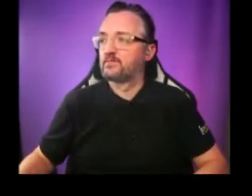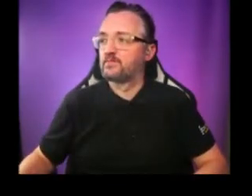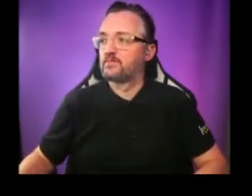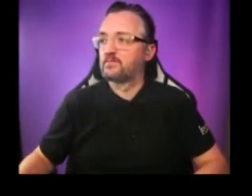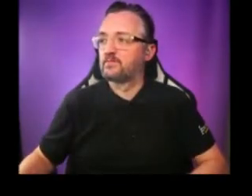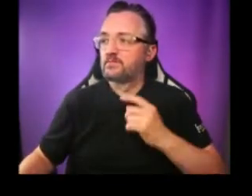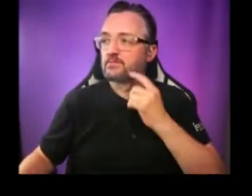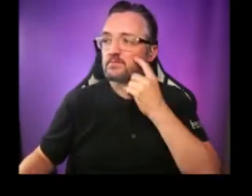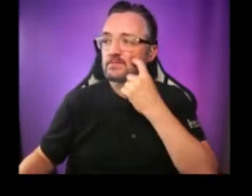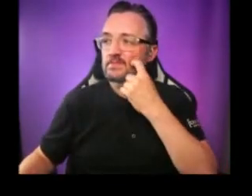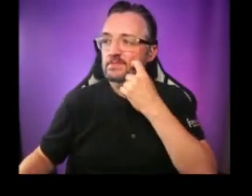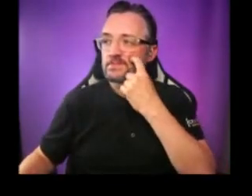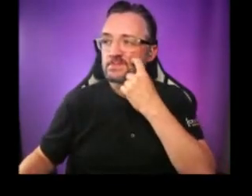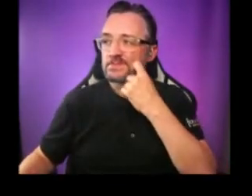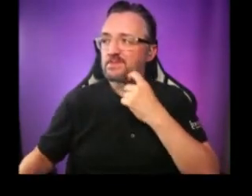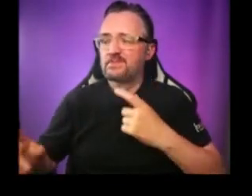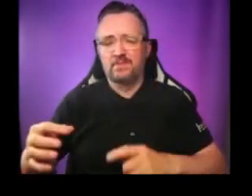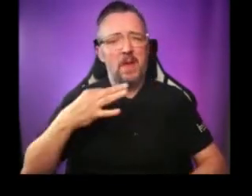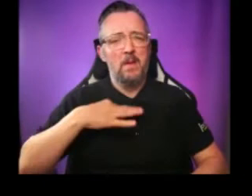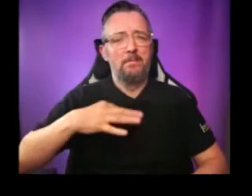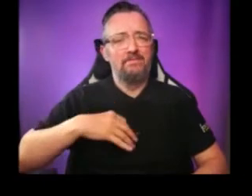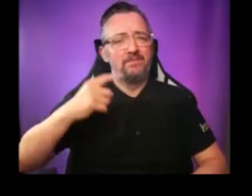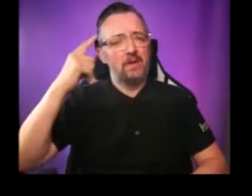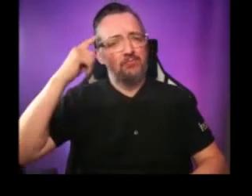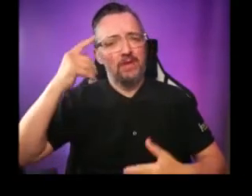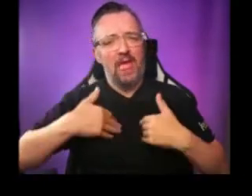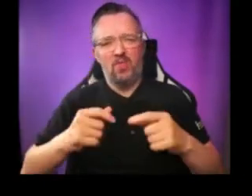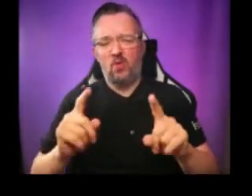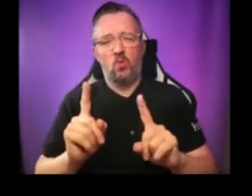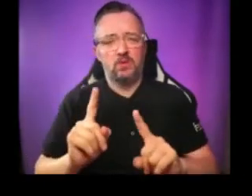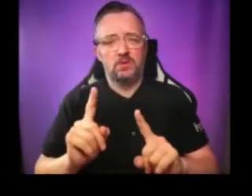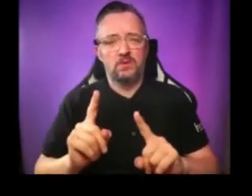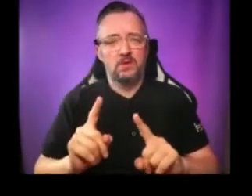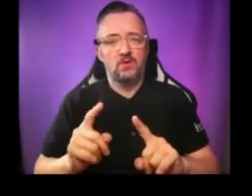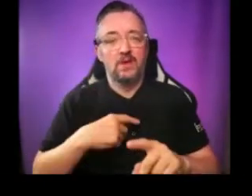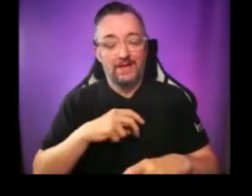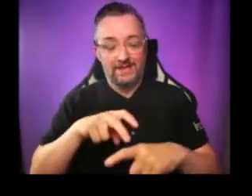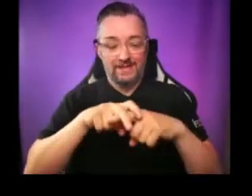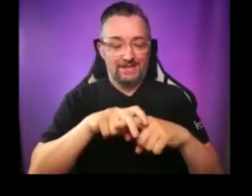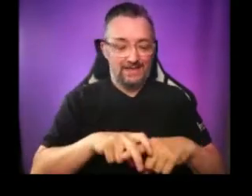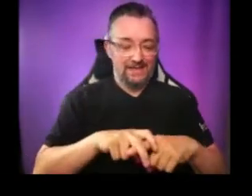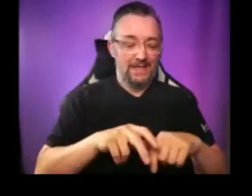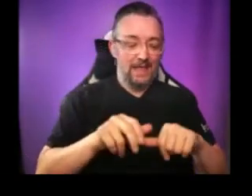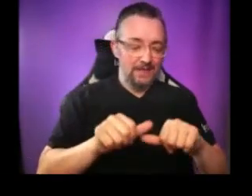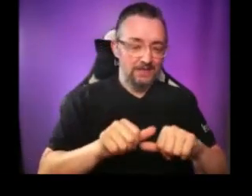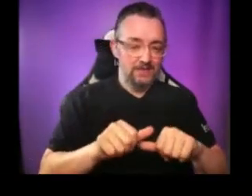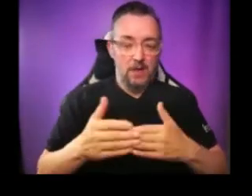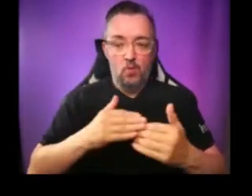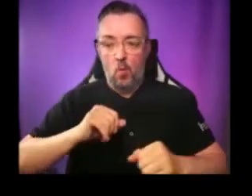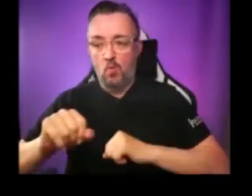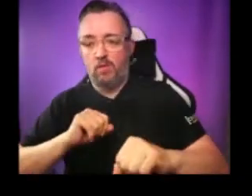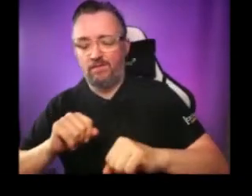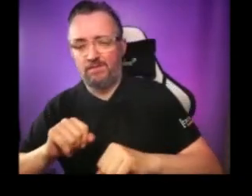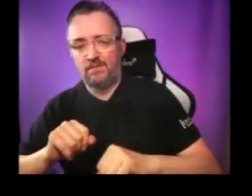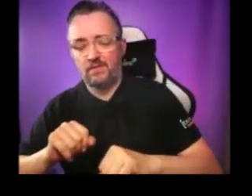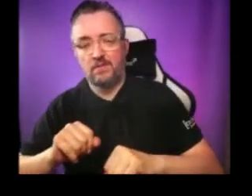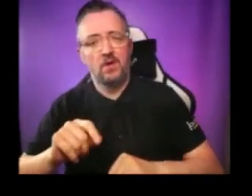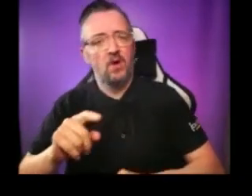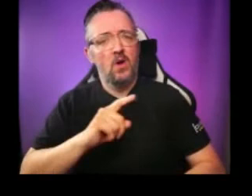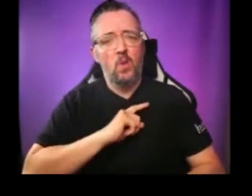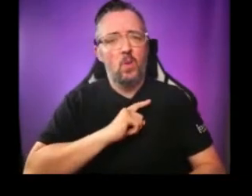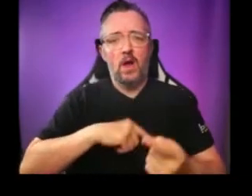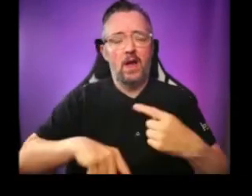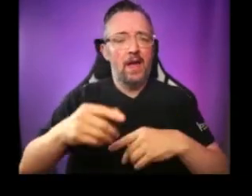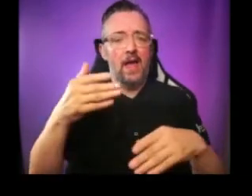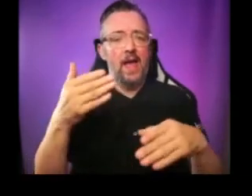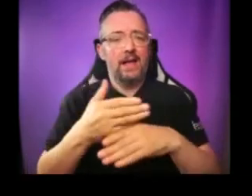But what are these known benefits to our brain health that come from sitting less and moving more and breaking up our sitting time? And why should activity be a